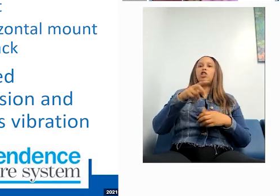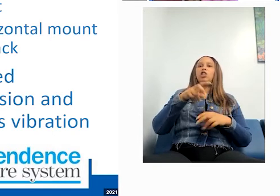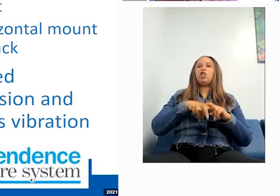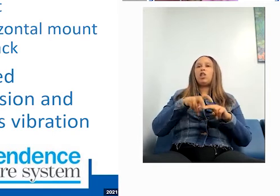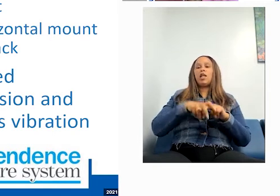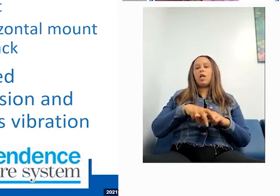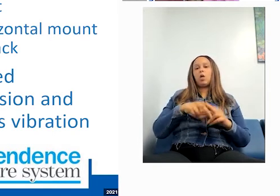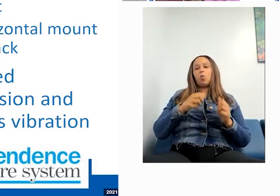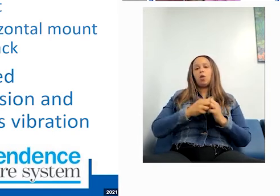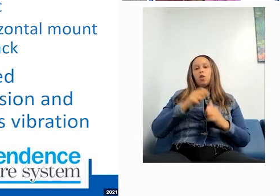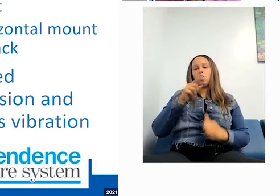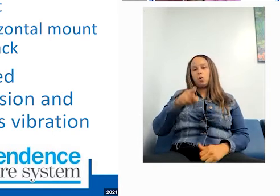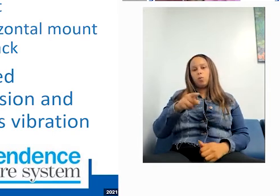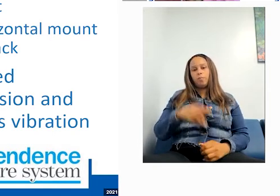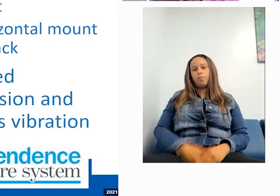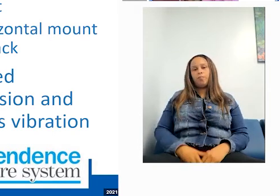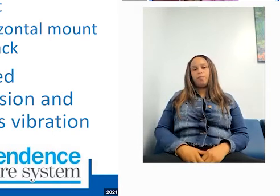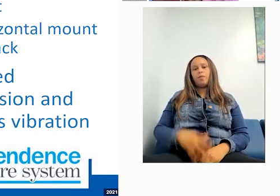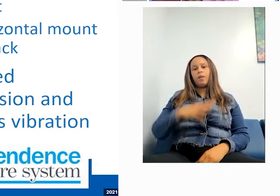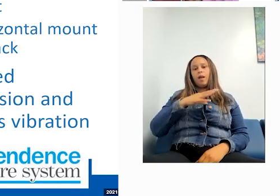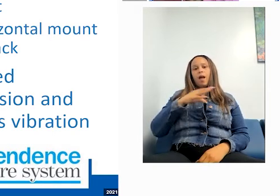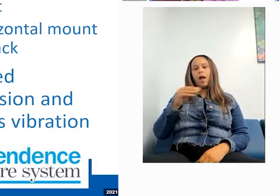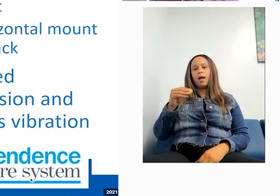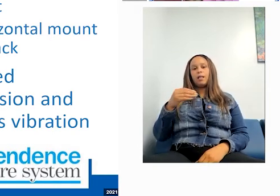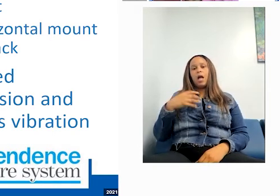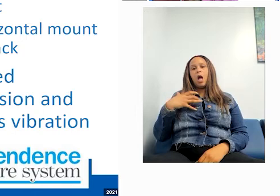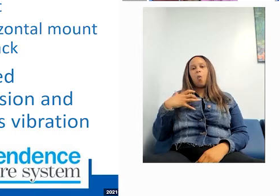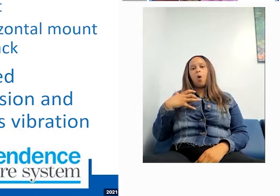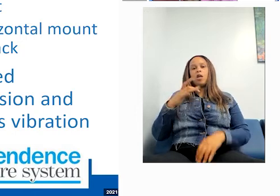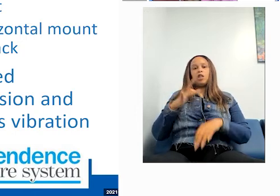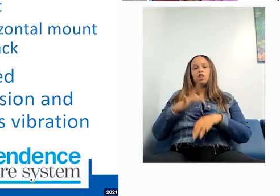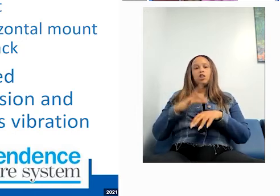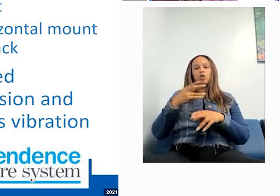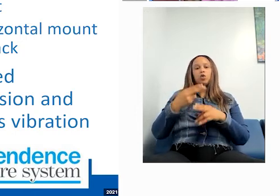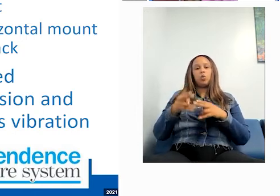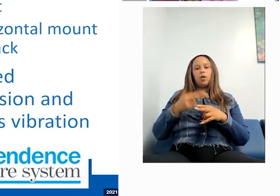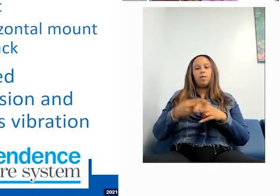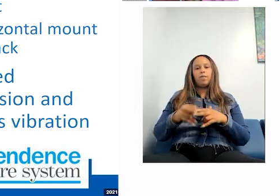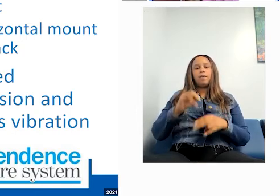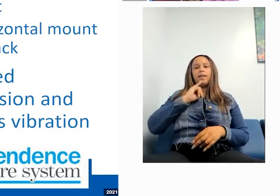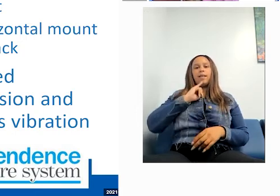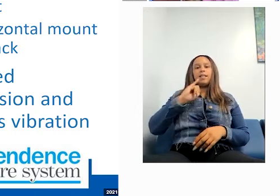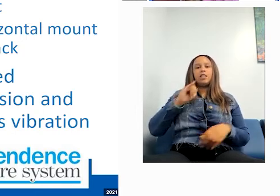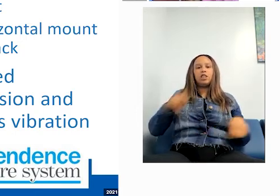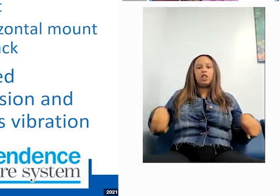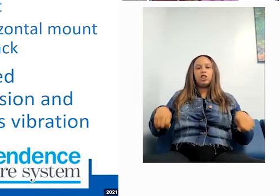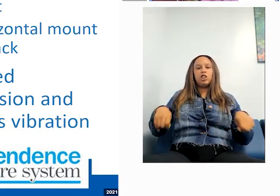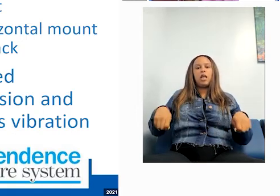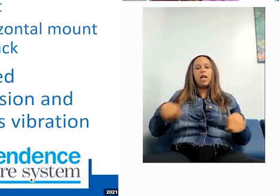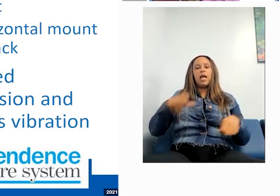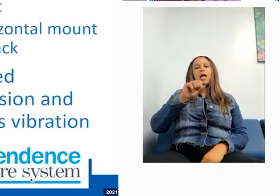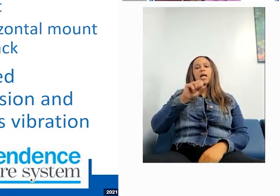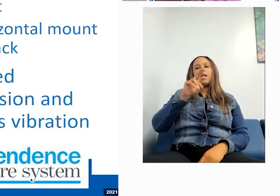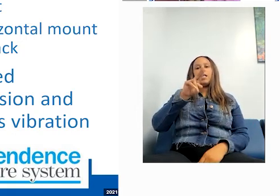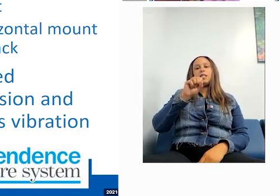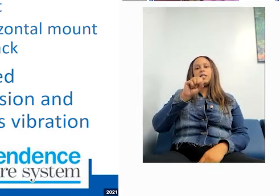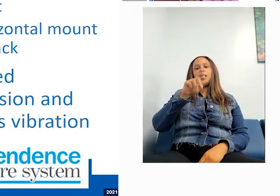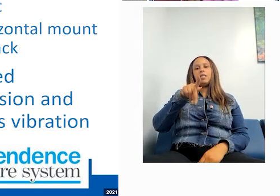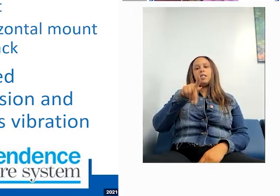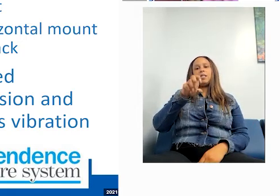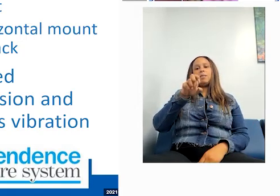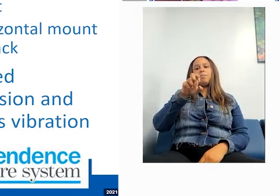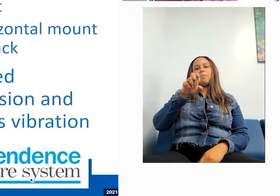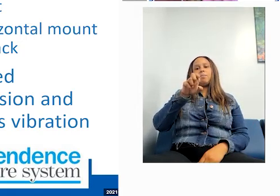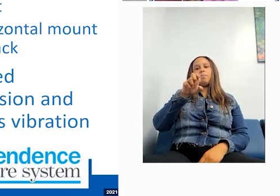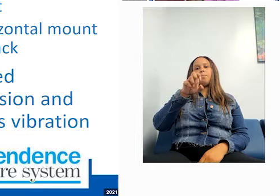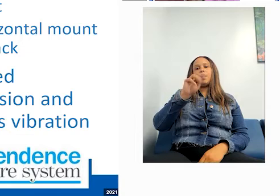And then the last thing I want to touch briefly on in these chairs is suspension. And certainly, I'm assuming many of